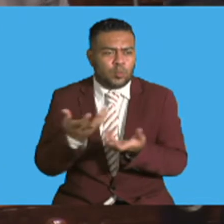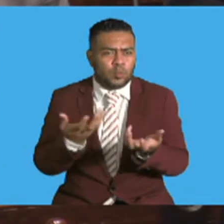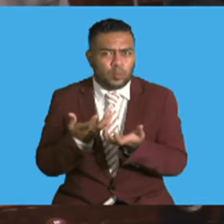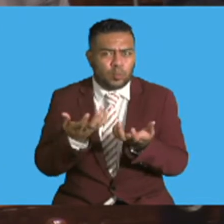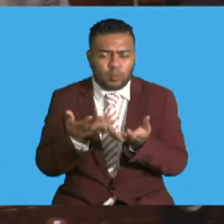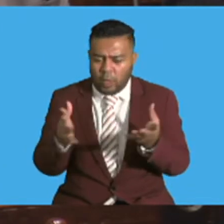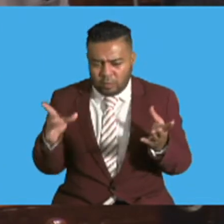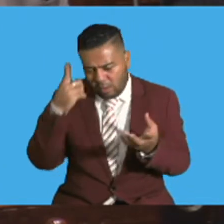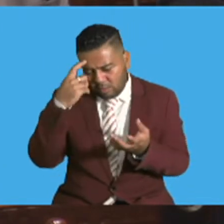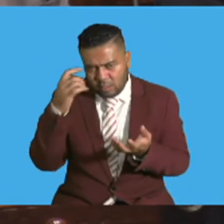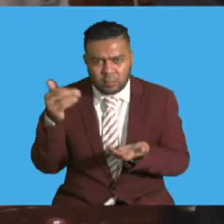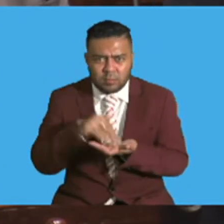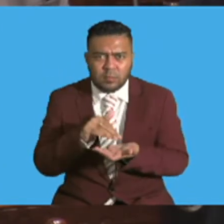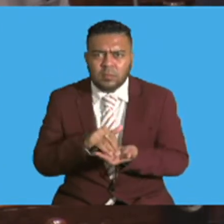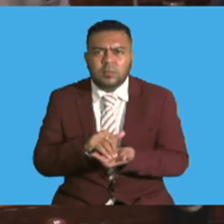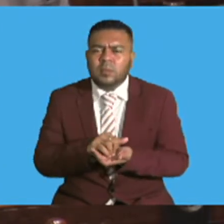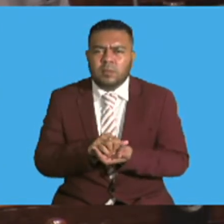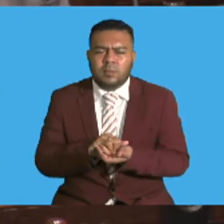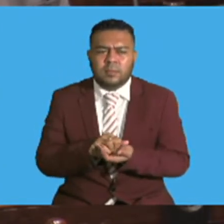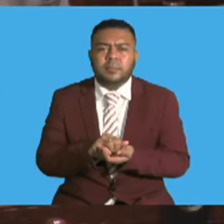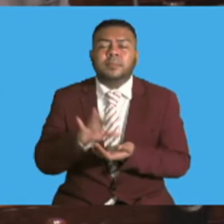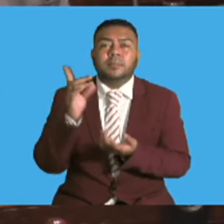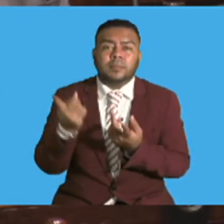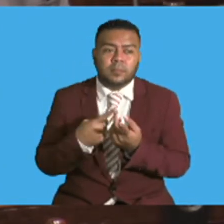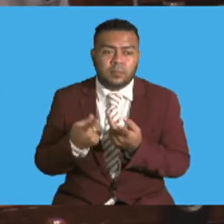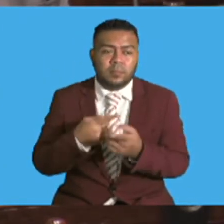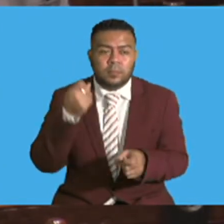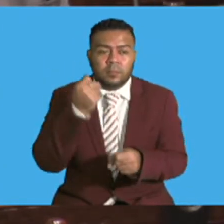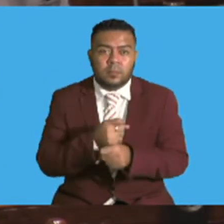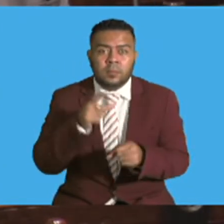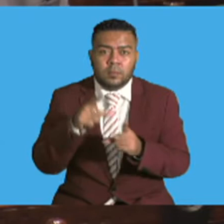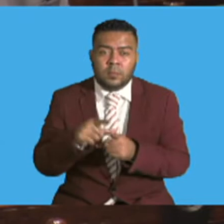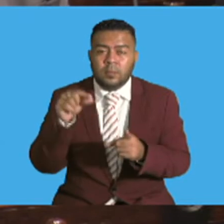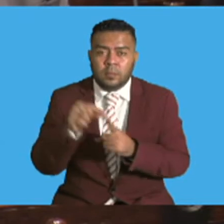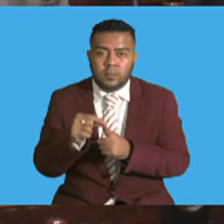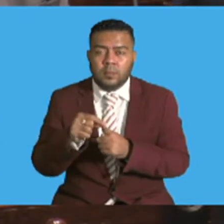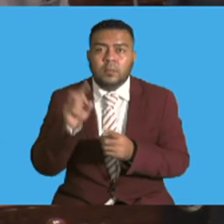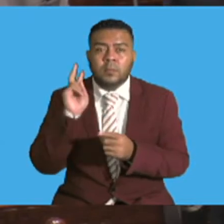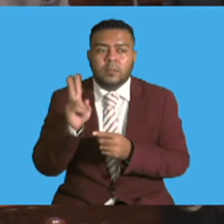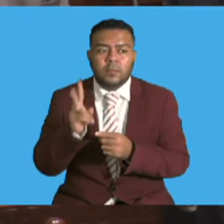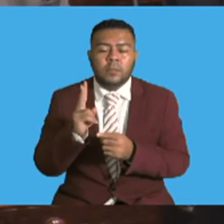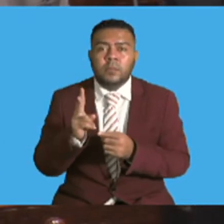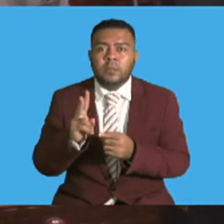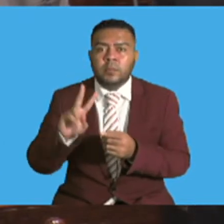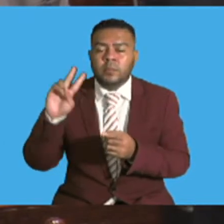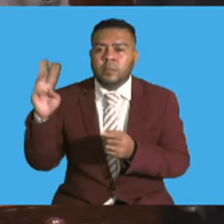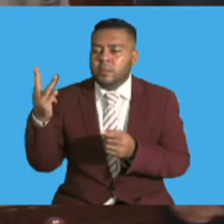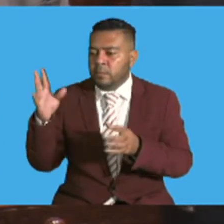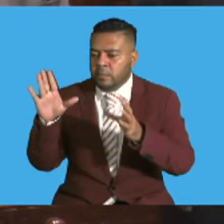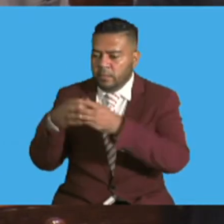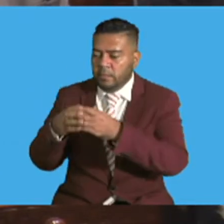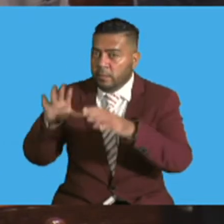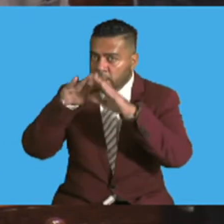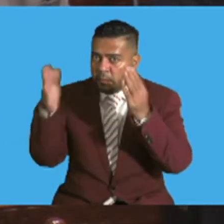implying. So, Mr. Speaker, sir, again, these GDP figures have been validated by third parties. World